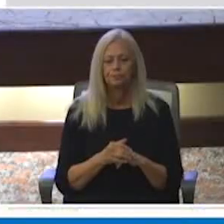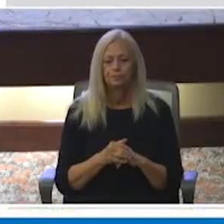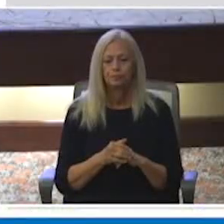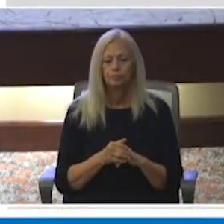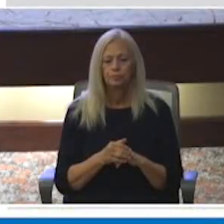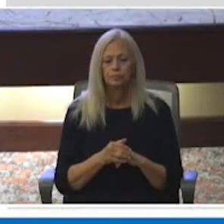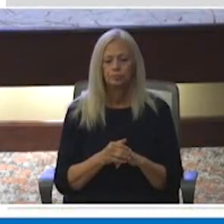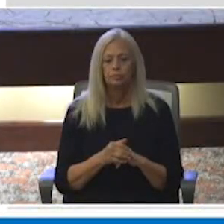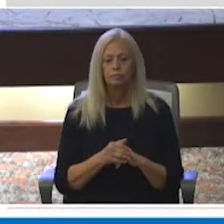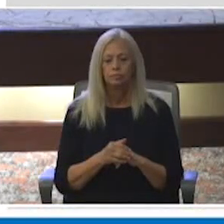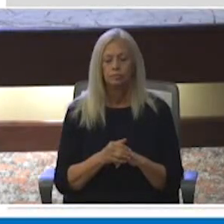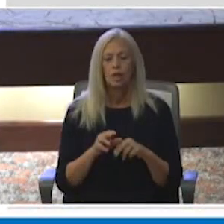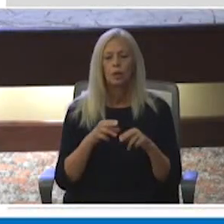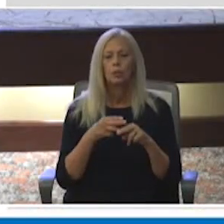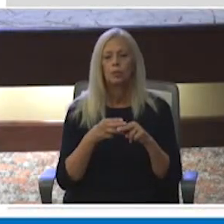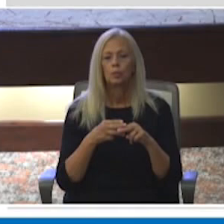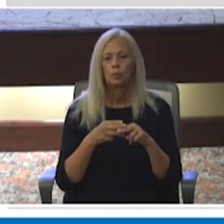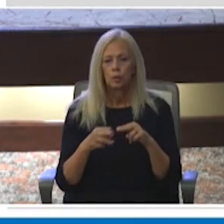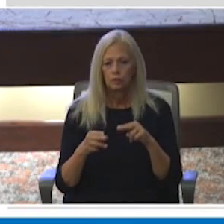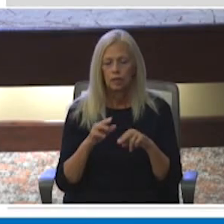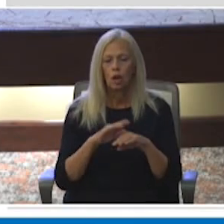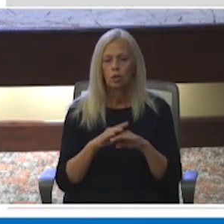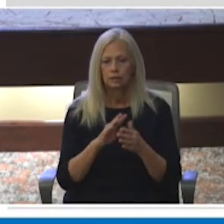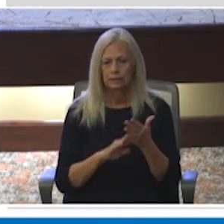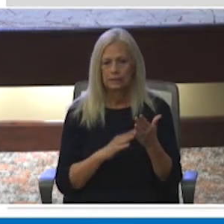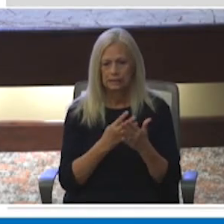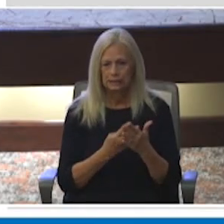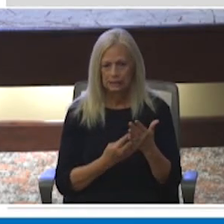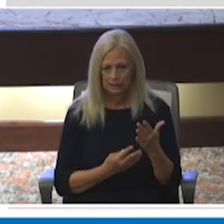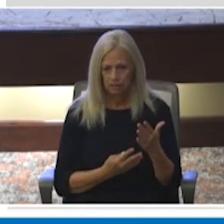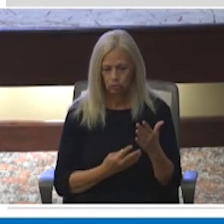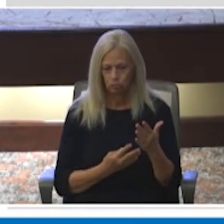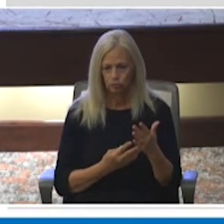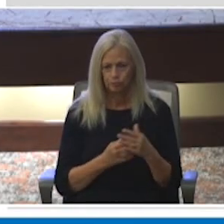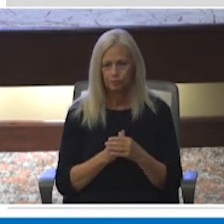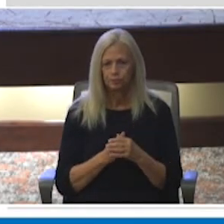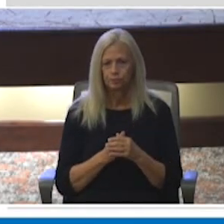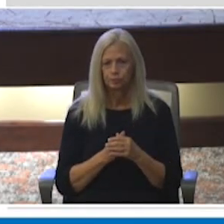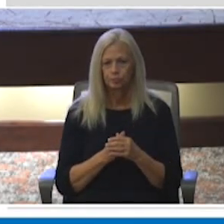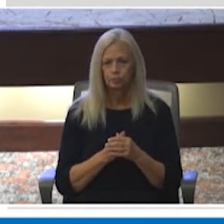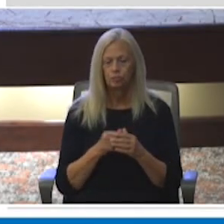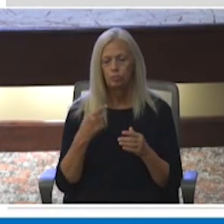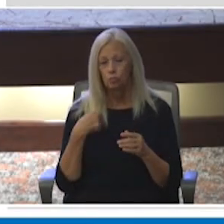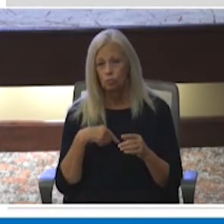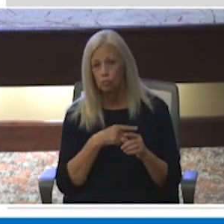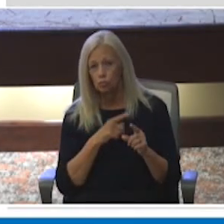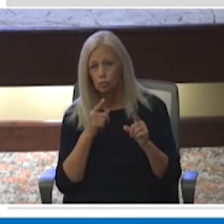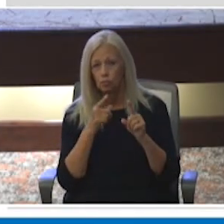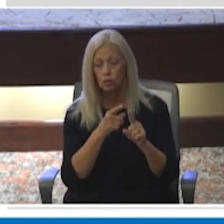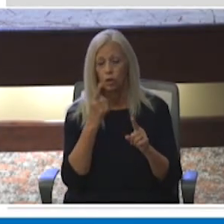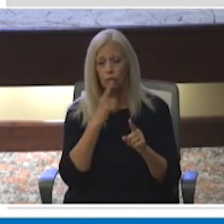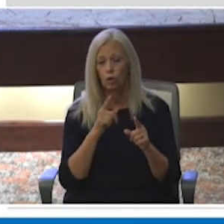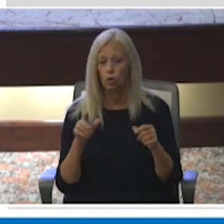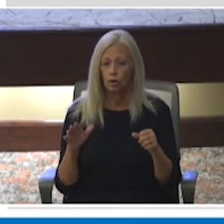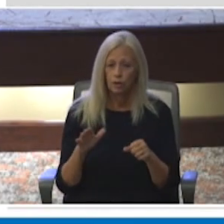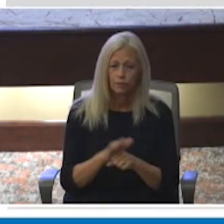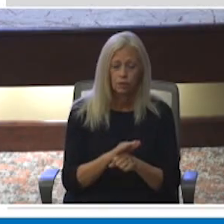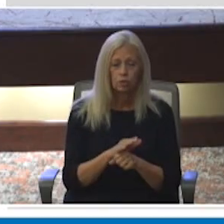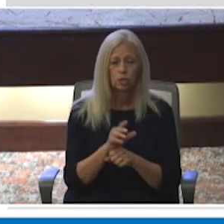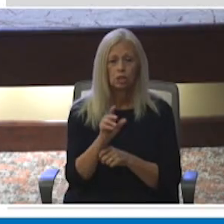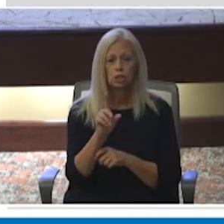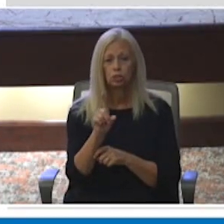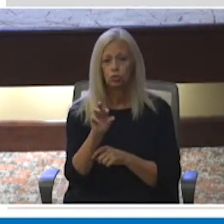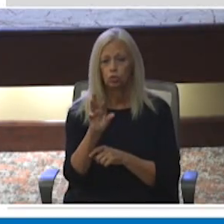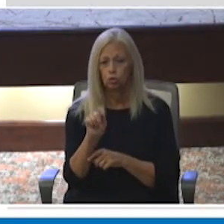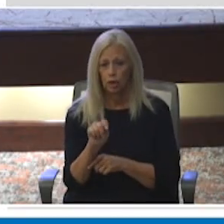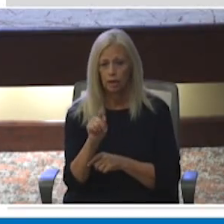So briefly on the schedule, Laura referred to this. We're aiming for a full draft that goes into the adoption process